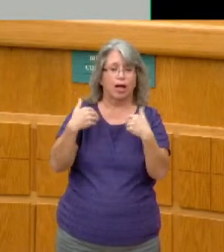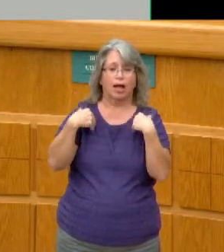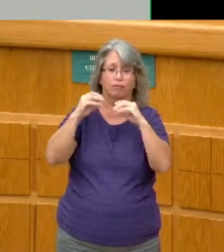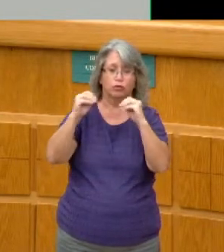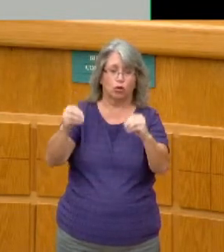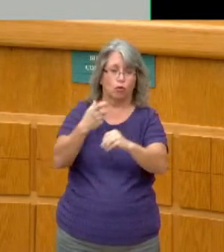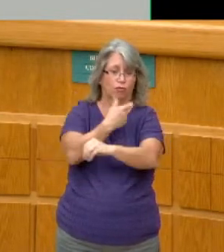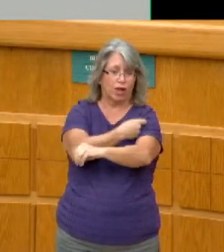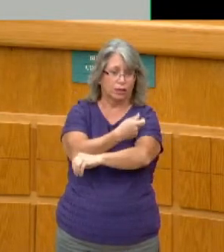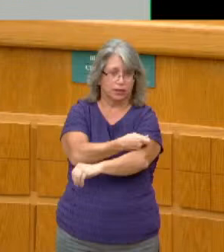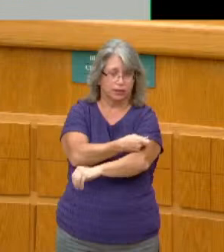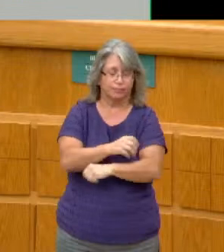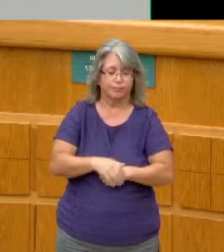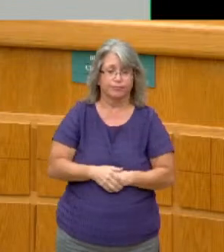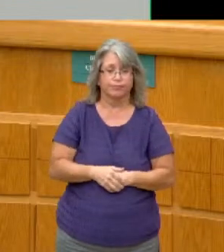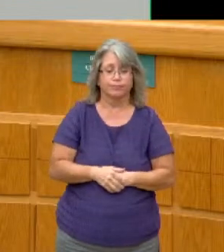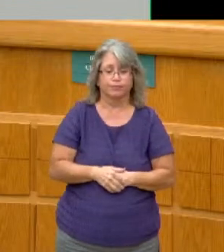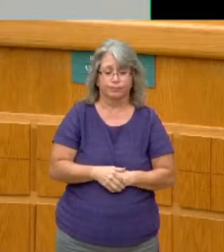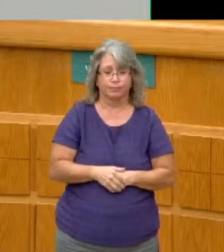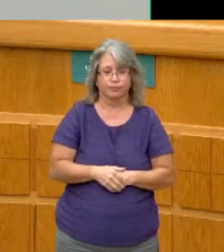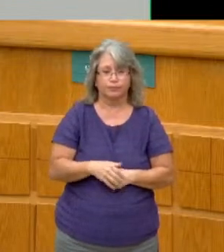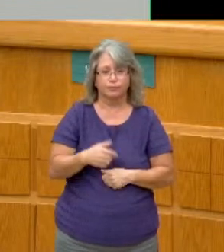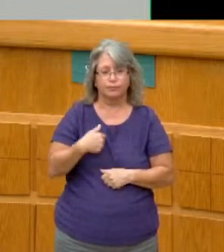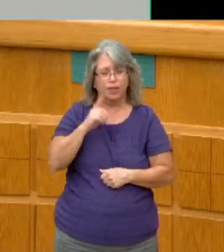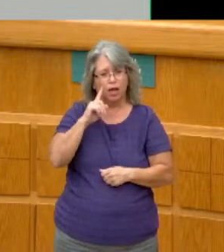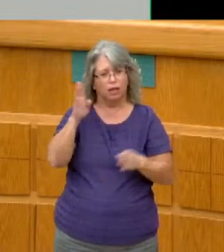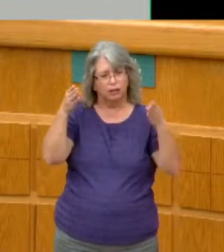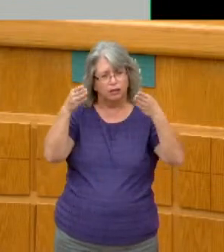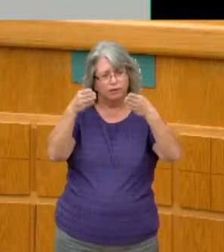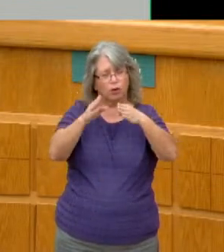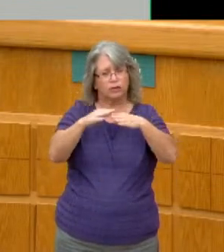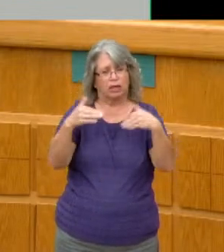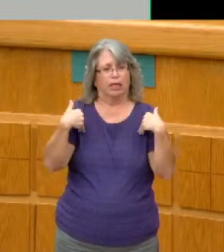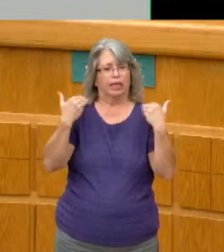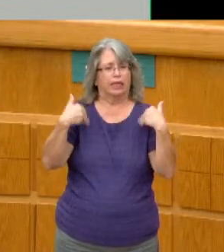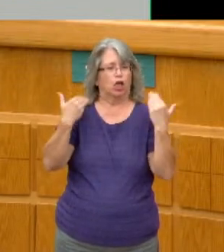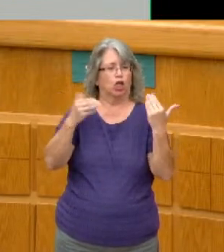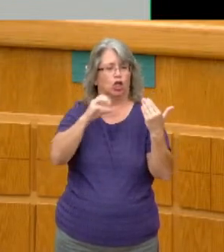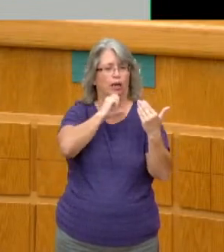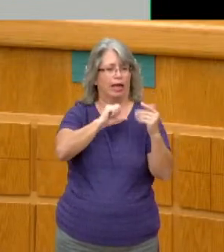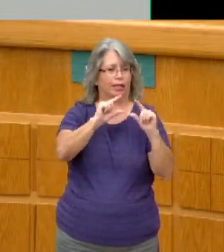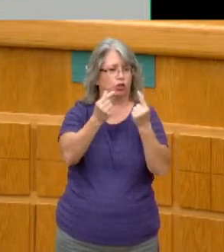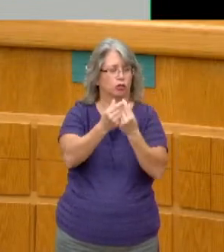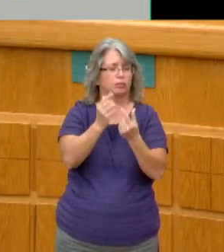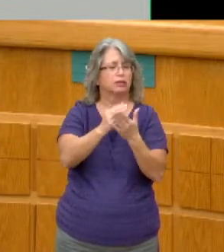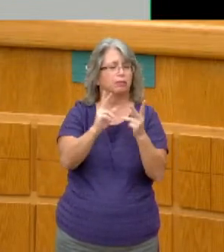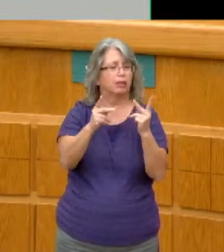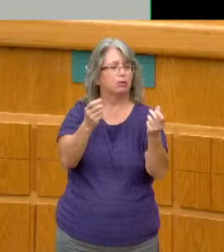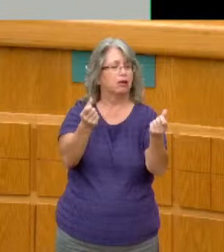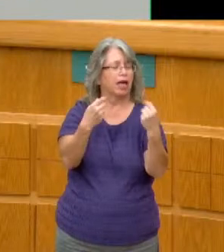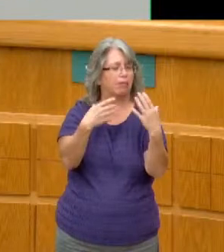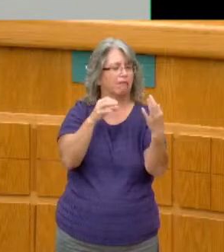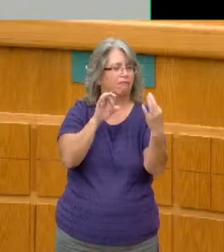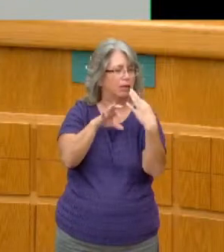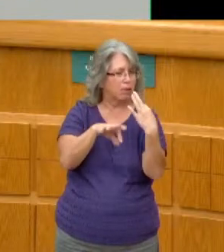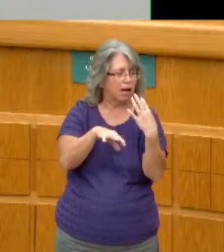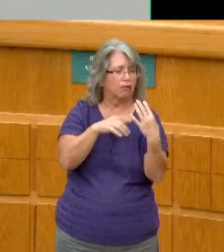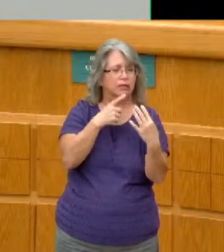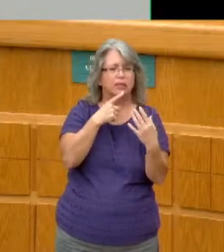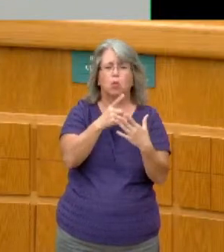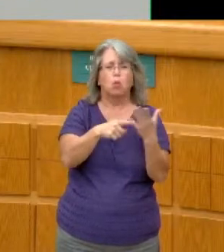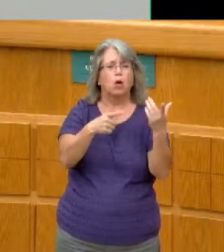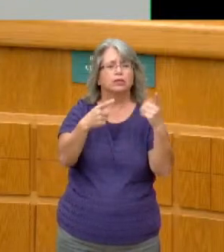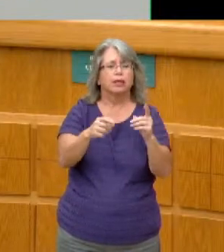Now, I zoomed in on the younger age groups because a few people gave me feedback and they were like, well, what's happening with people 0 to